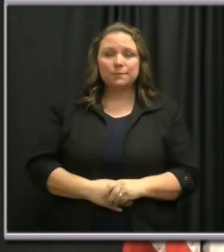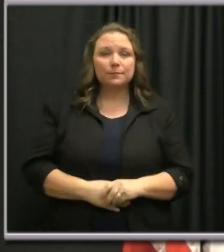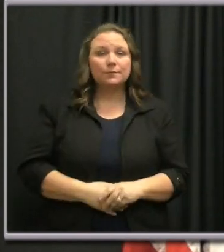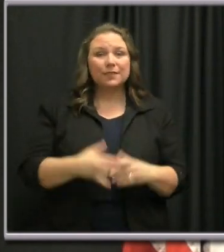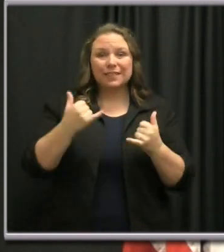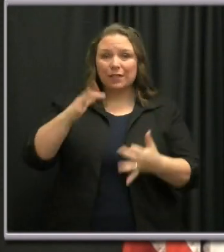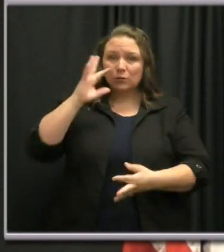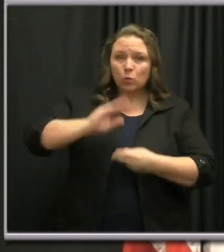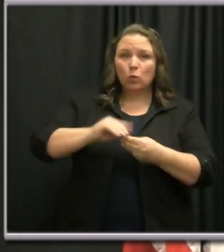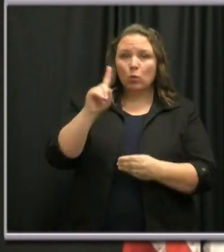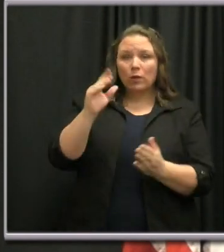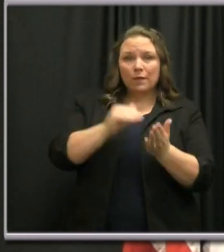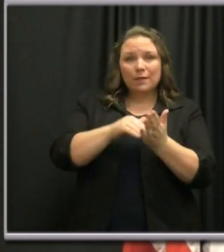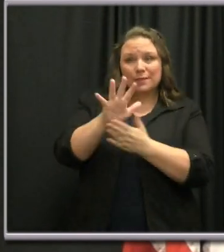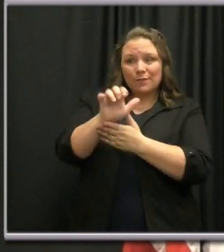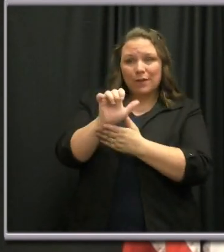have